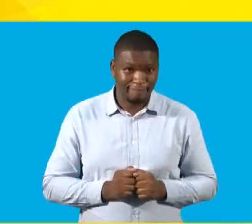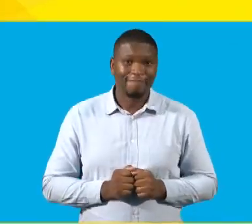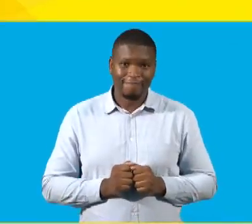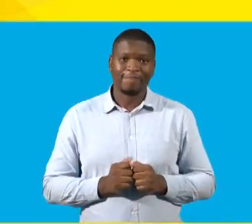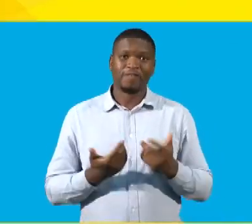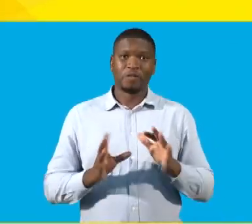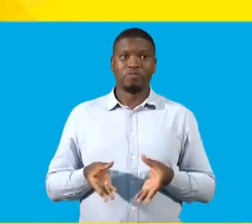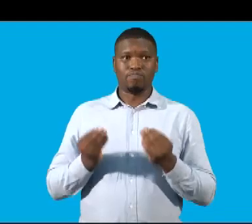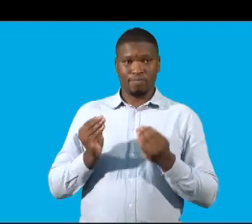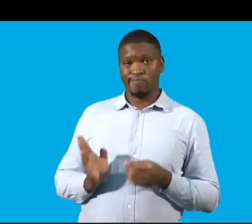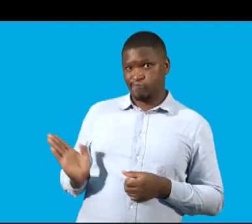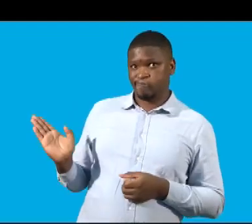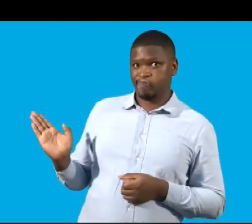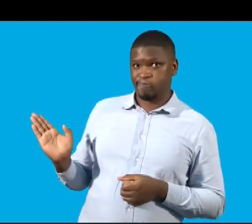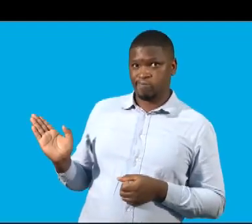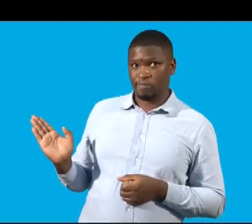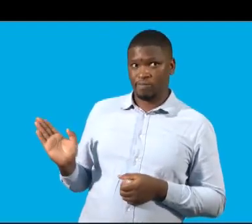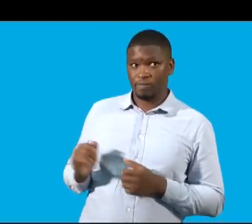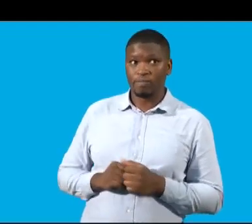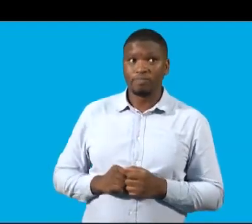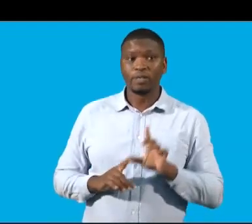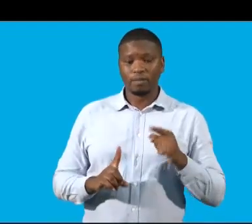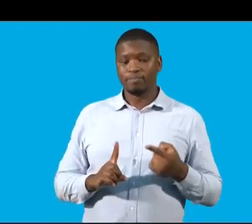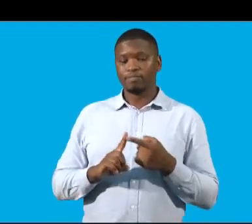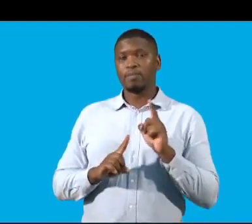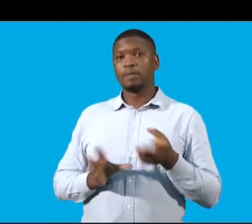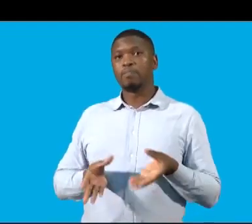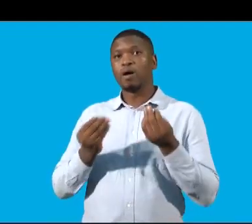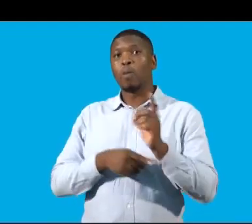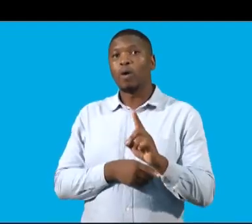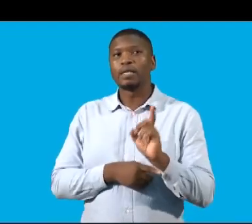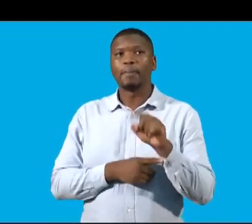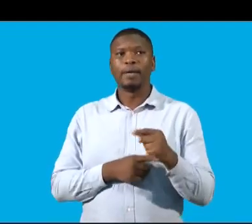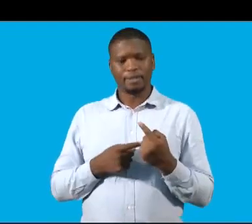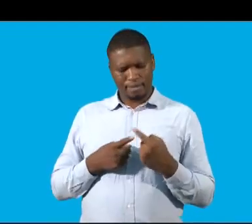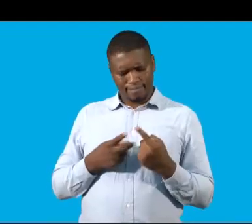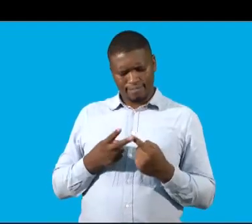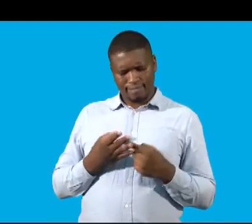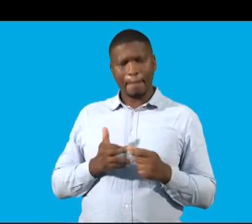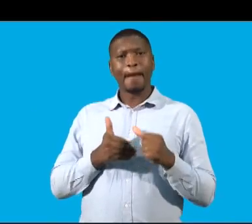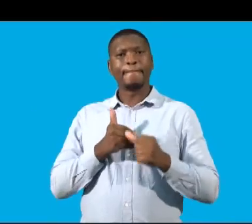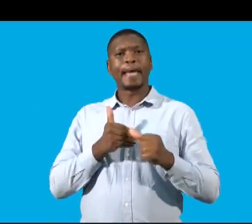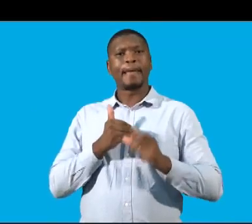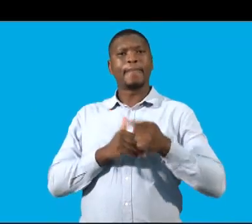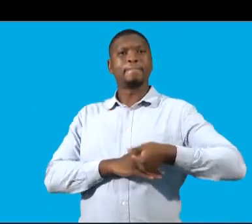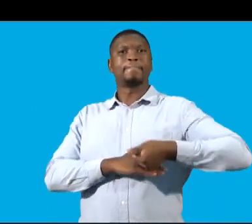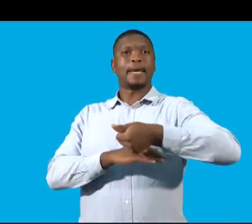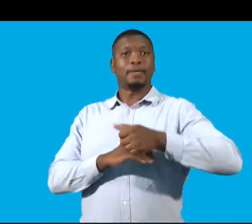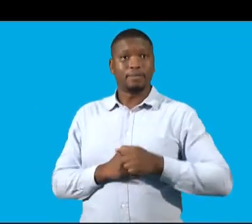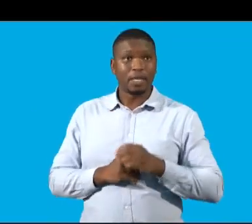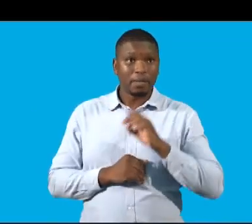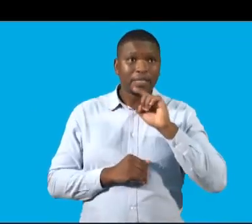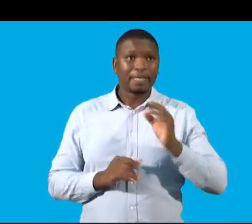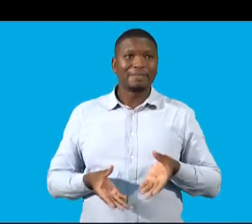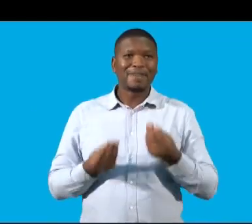formula, and there it is, the future value formula. Now, what are we trying to find? It says calculate the monthly repayments, which means